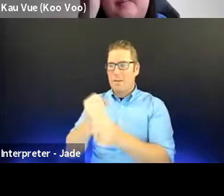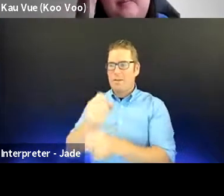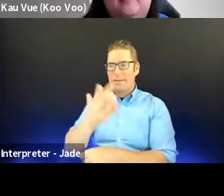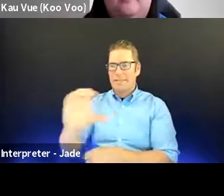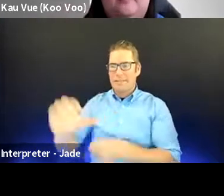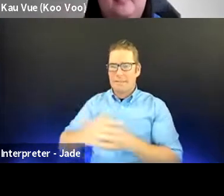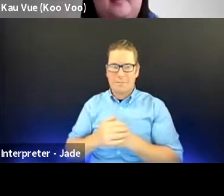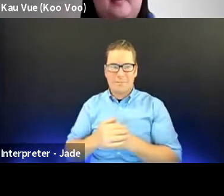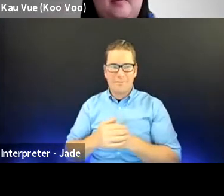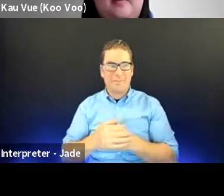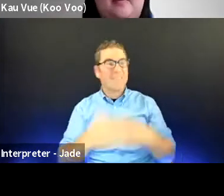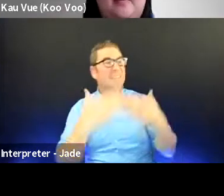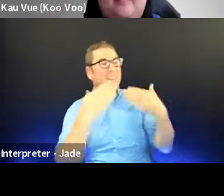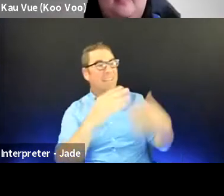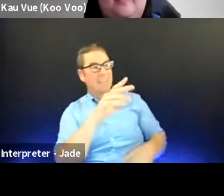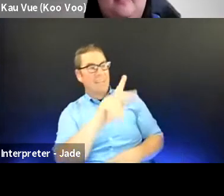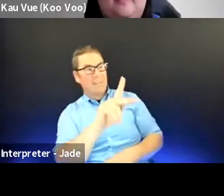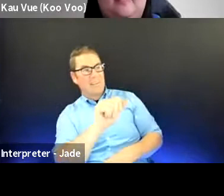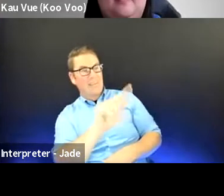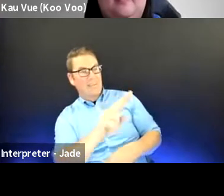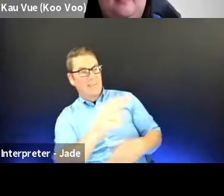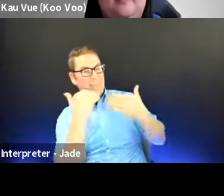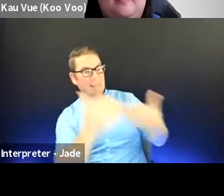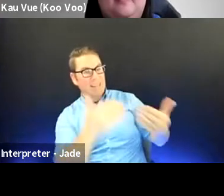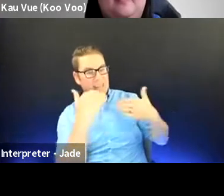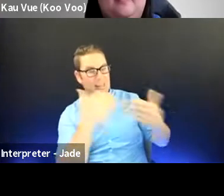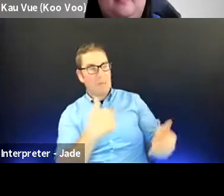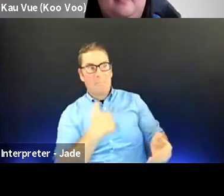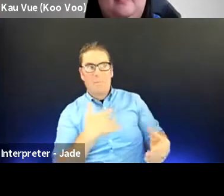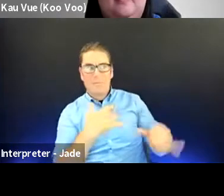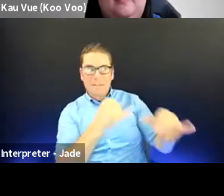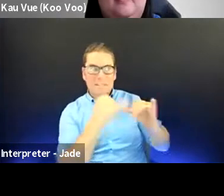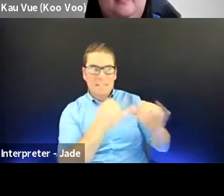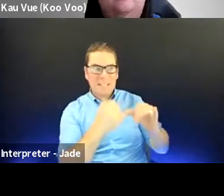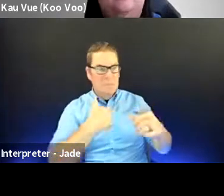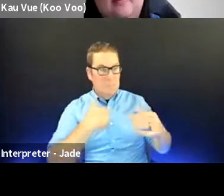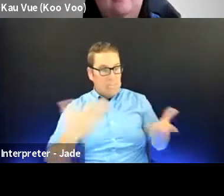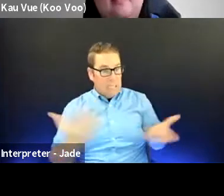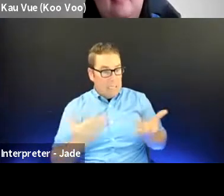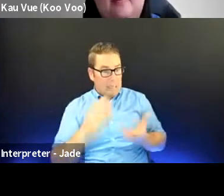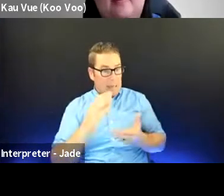I share your same sentiment. I've been at Fresno City for I think like 7 or 8 years now.